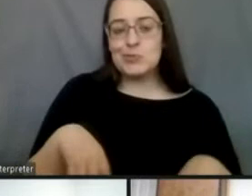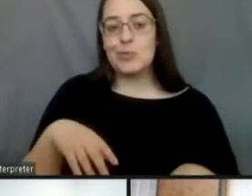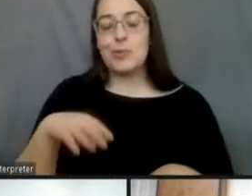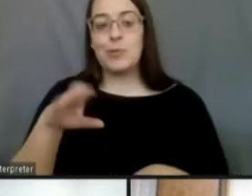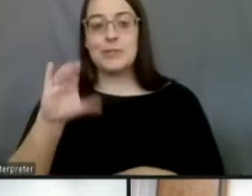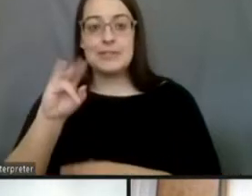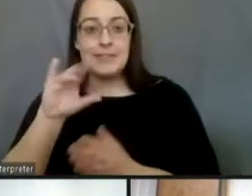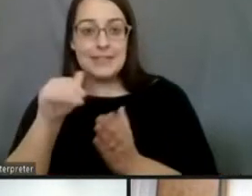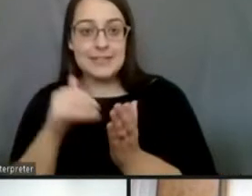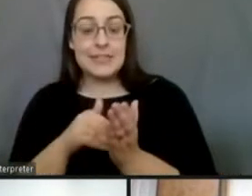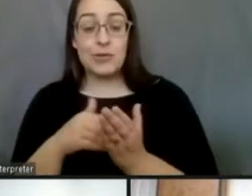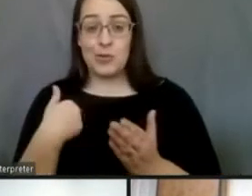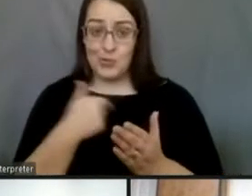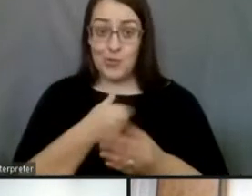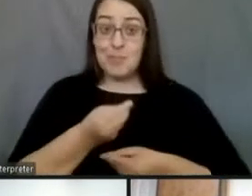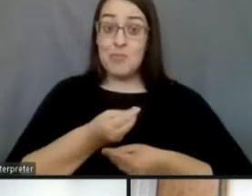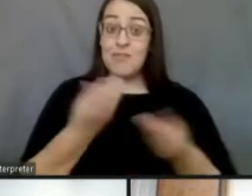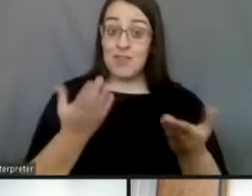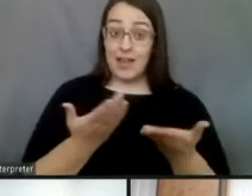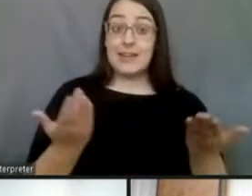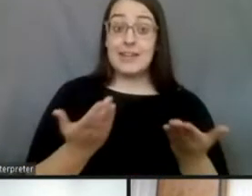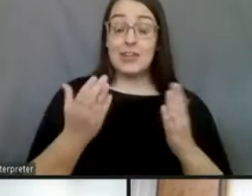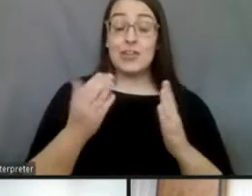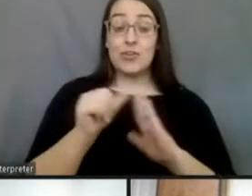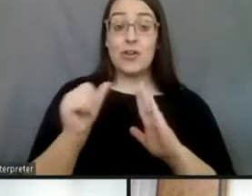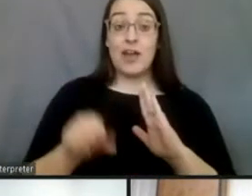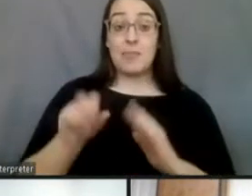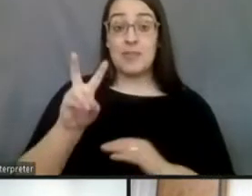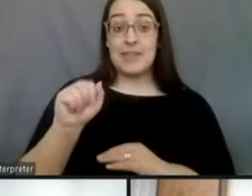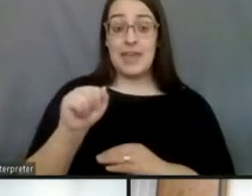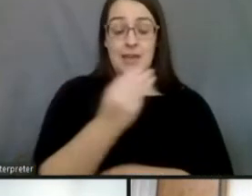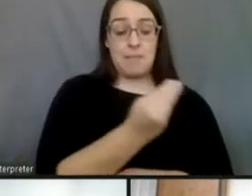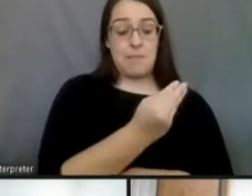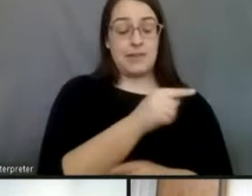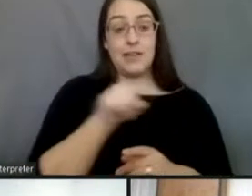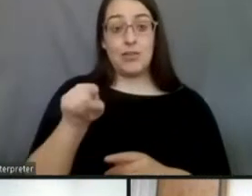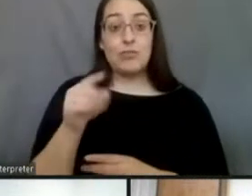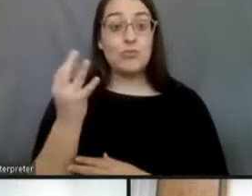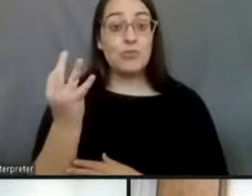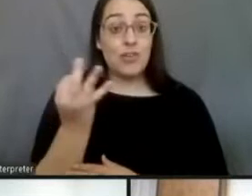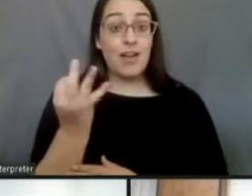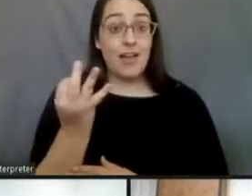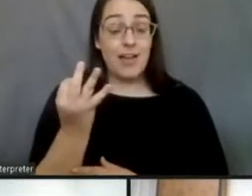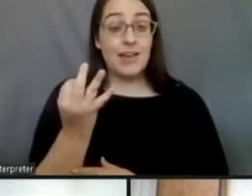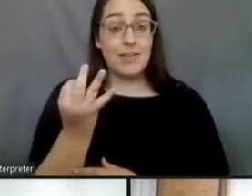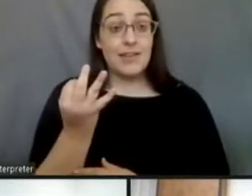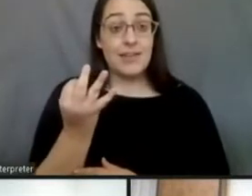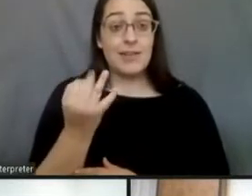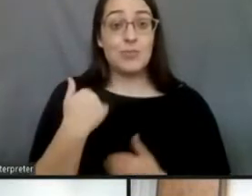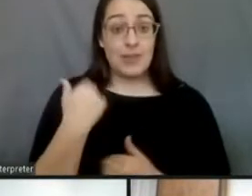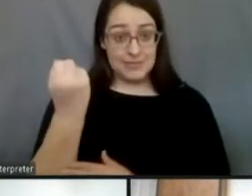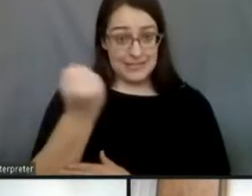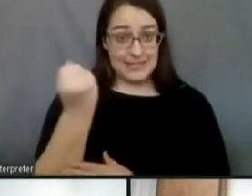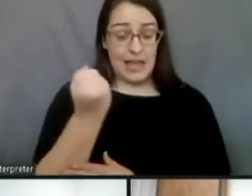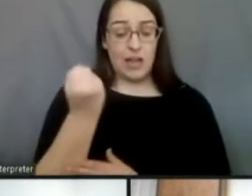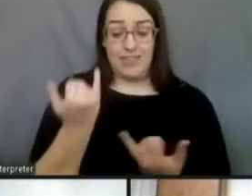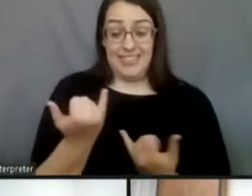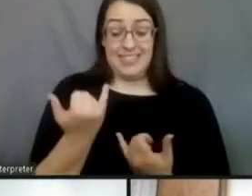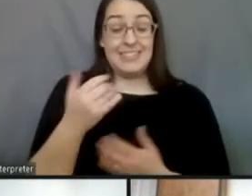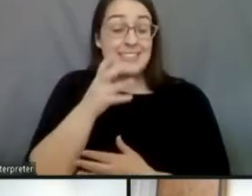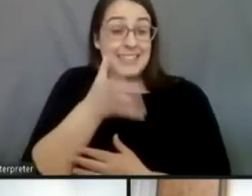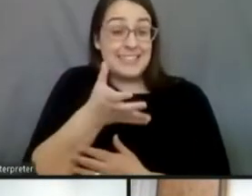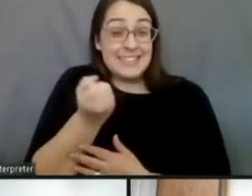We offer the vaccination here at the Amarillo VA Monday through Friday. We do have a Saturday clinic this